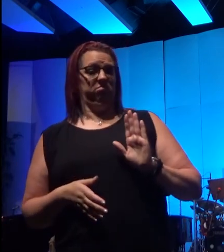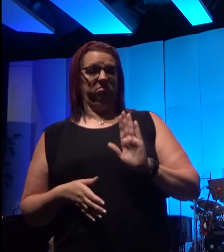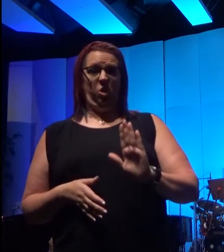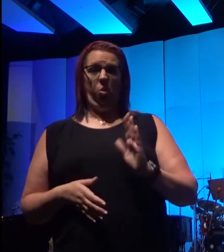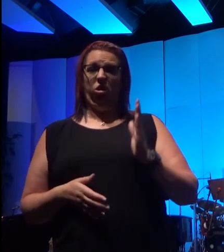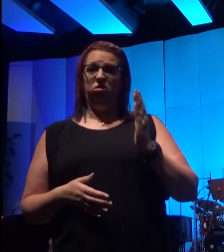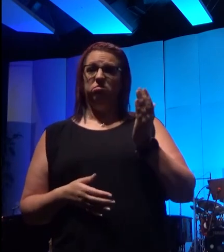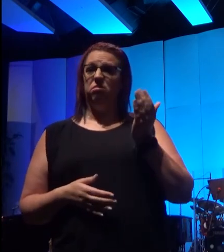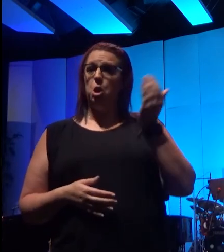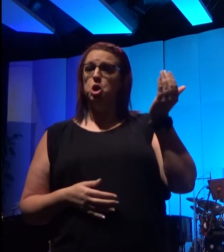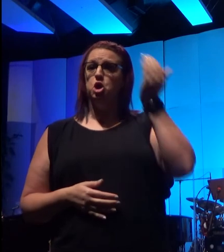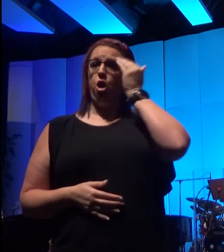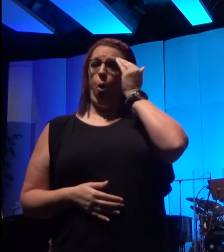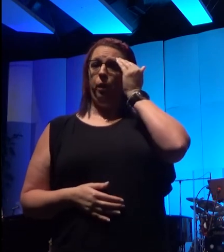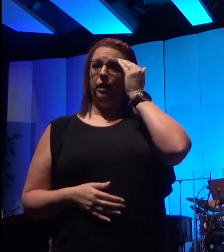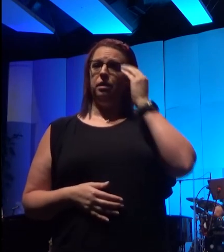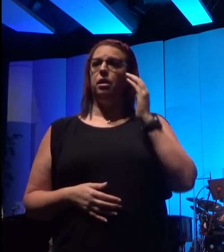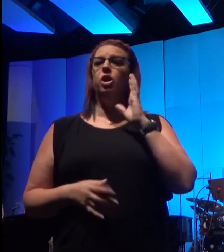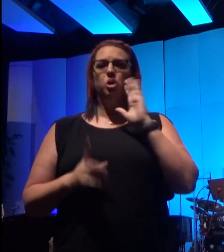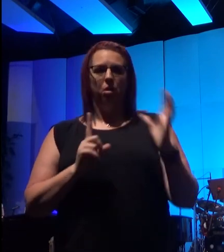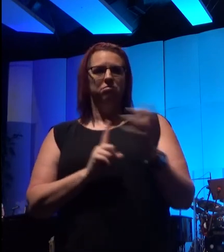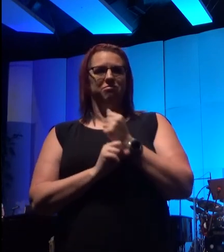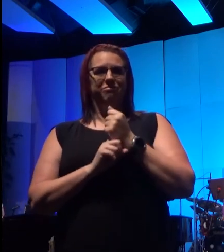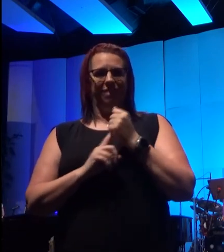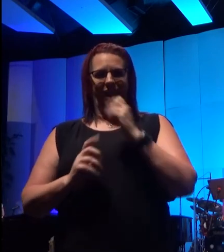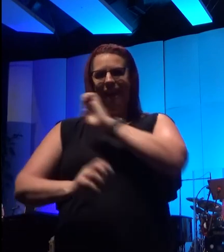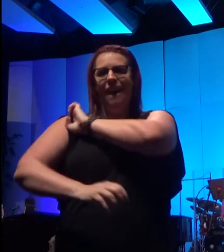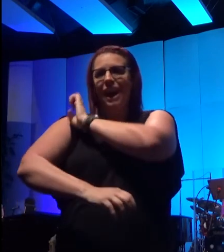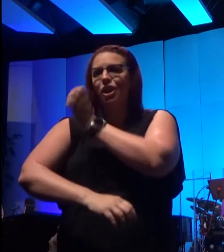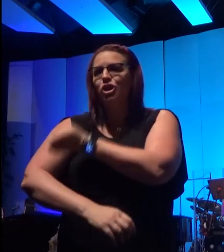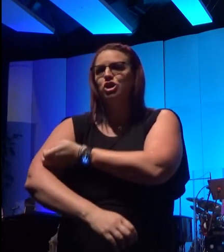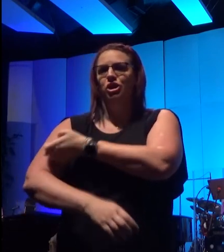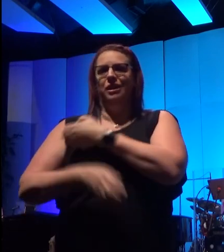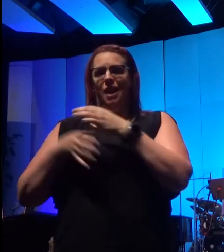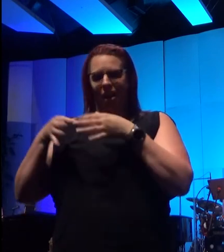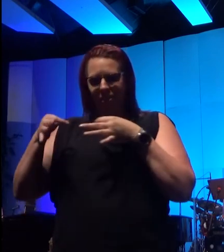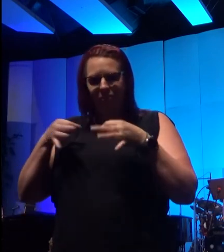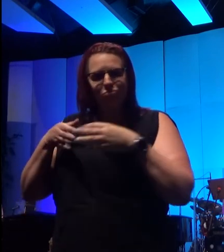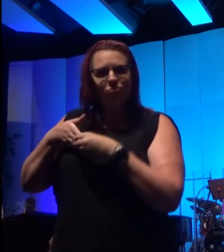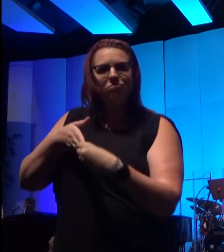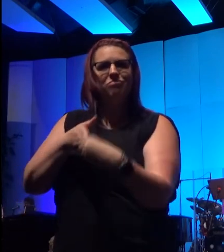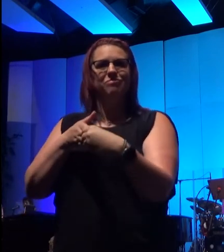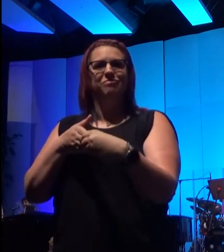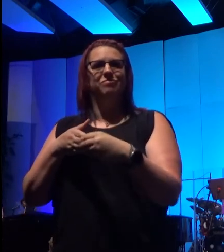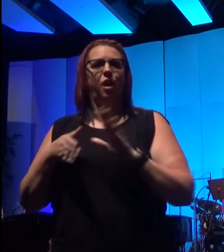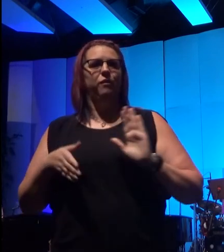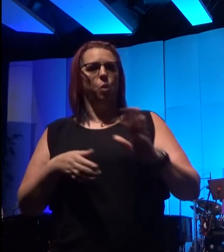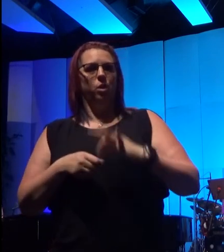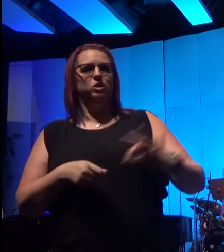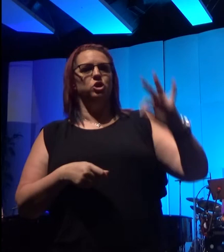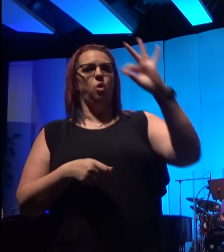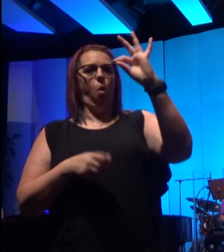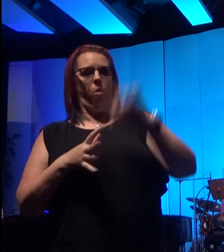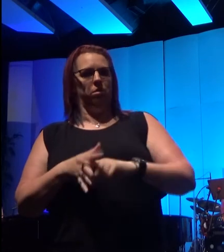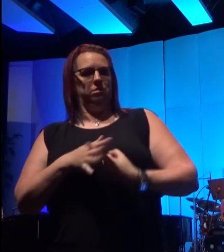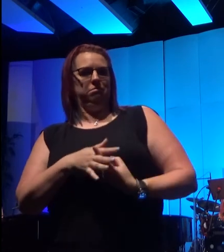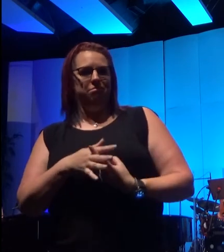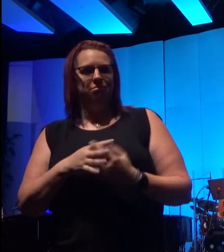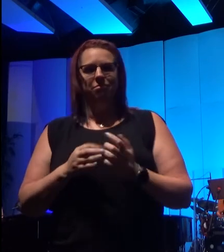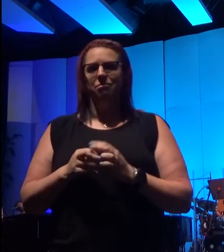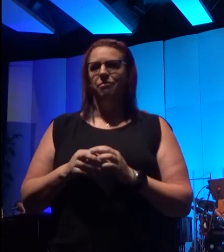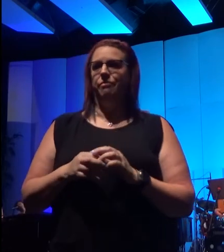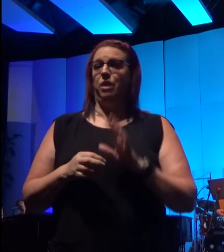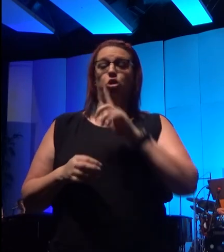knowing, you will catch the energy and direction of the leading edge of your soul's initiative, your